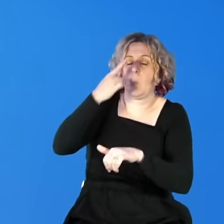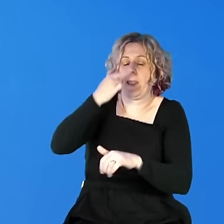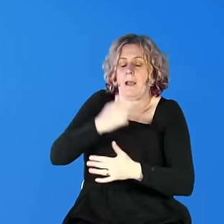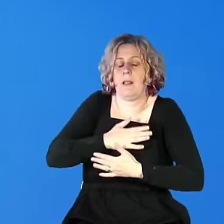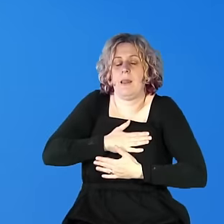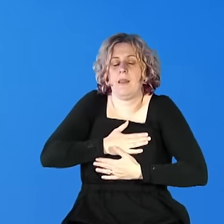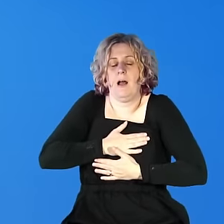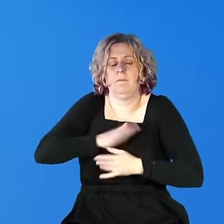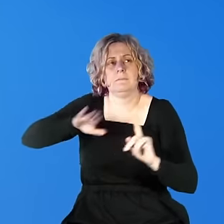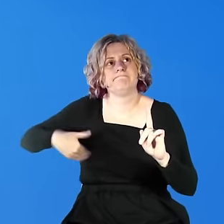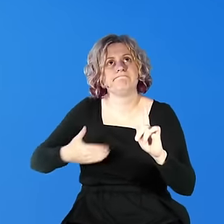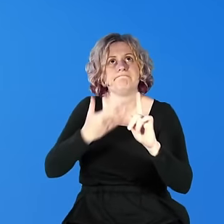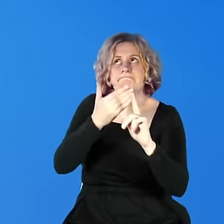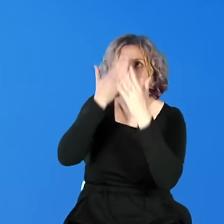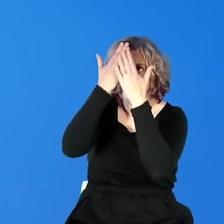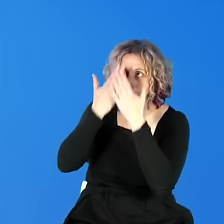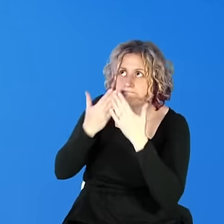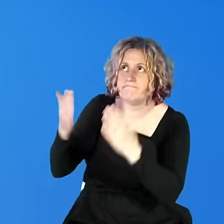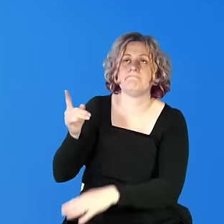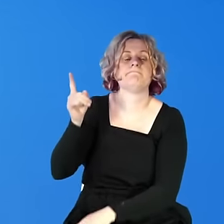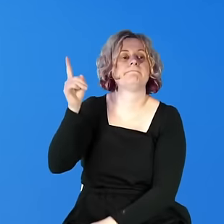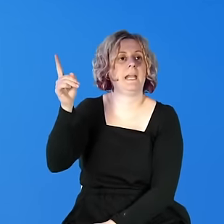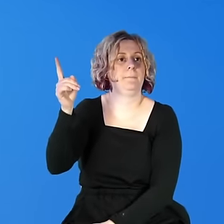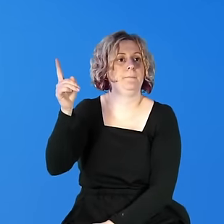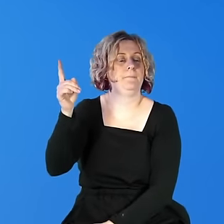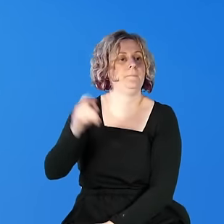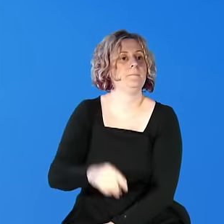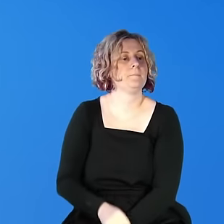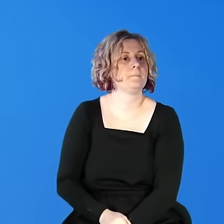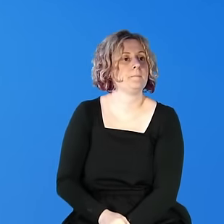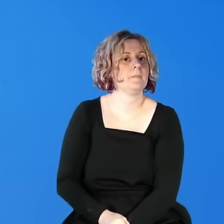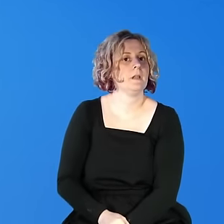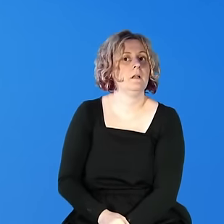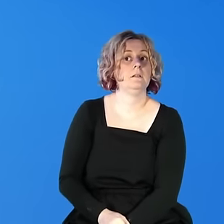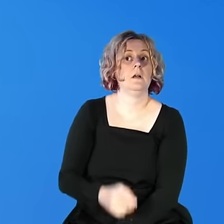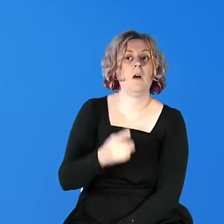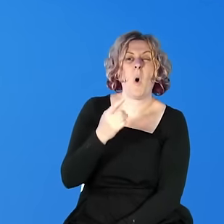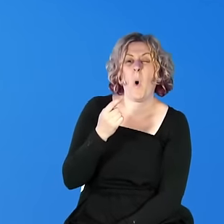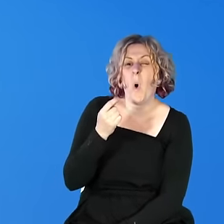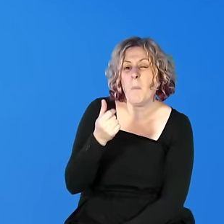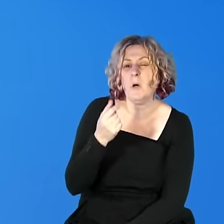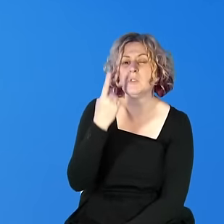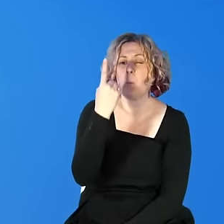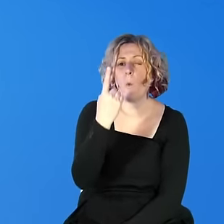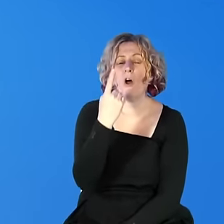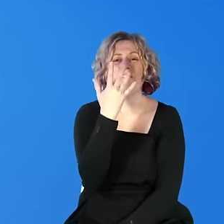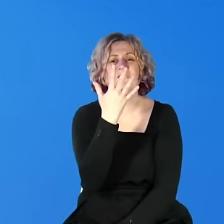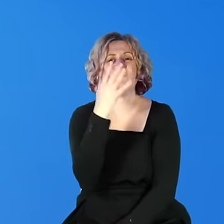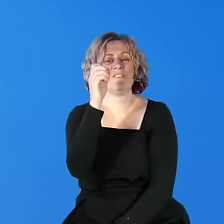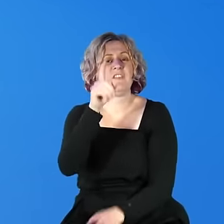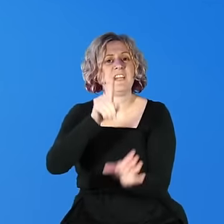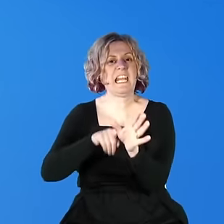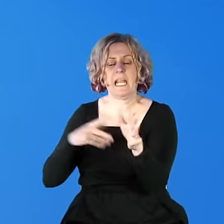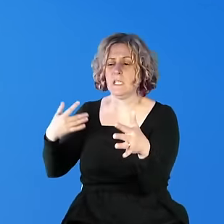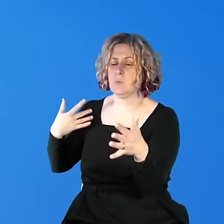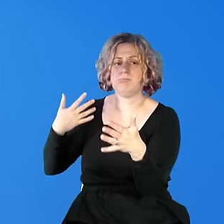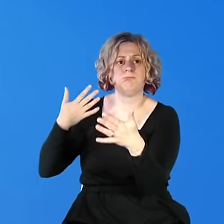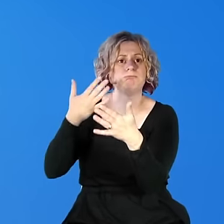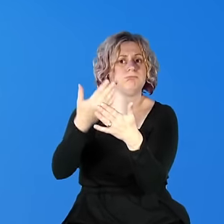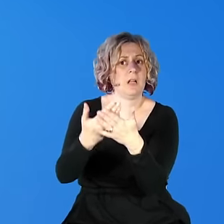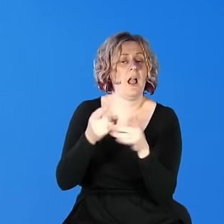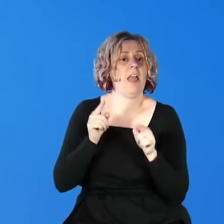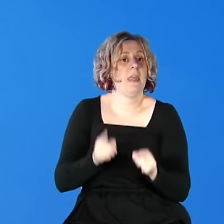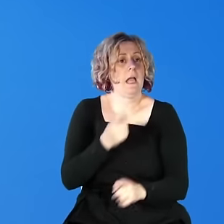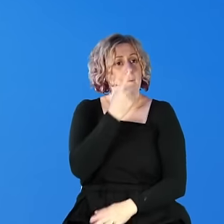in his world. Well, for almost 150 years, this has been made possible through the generosity of